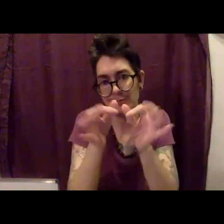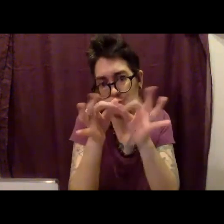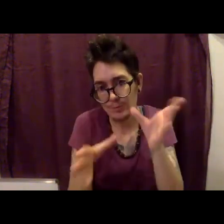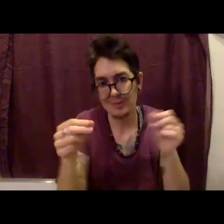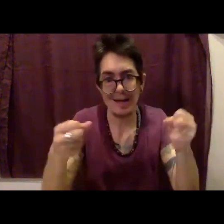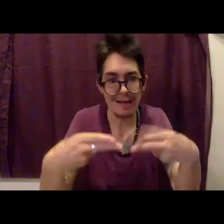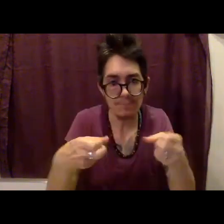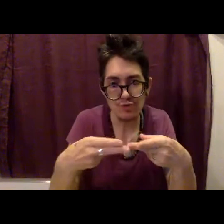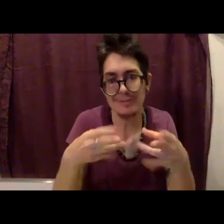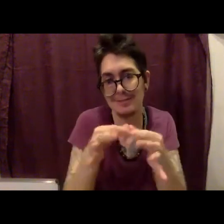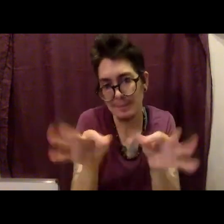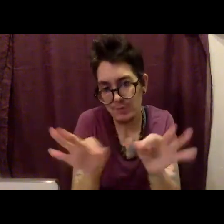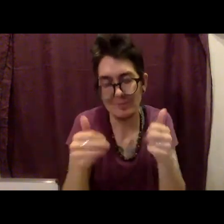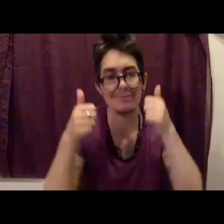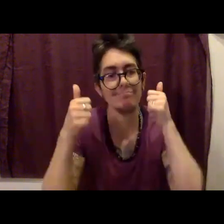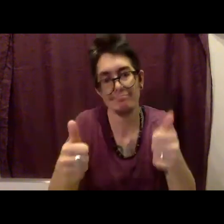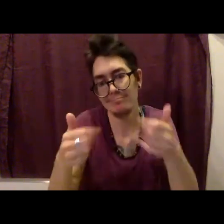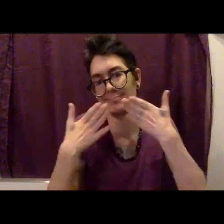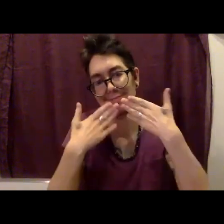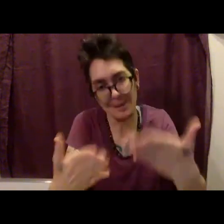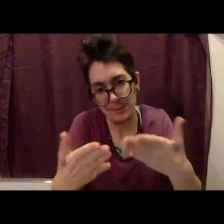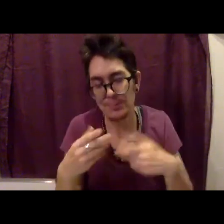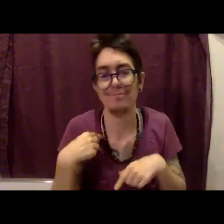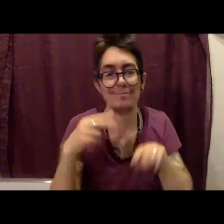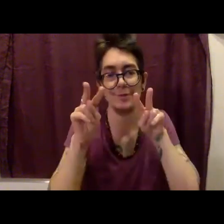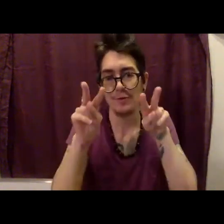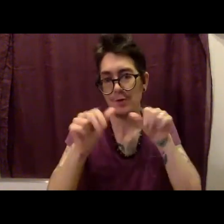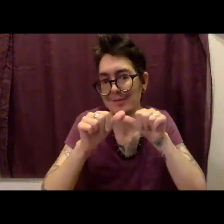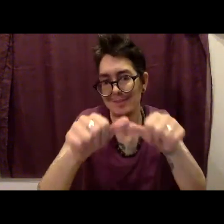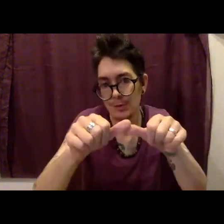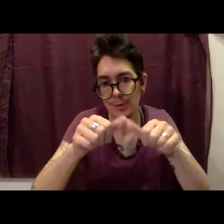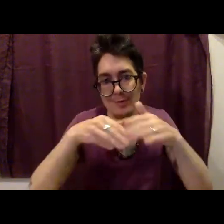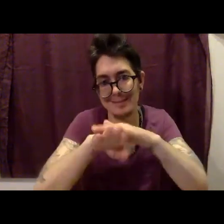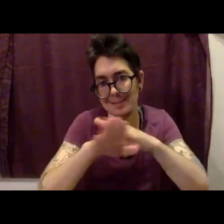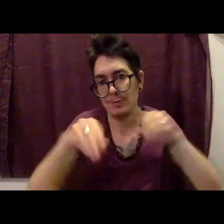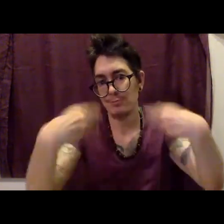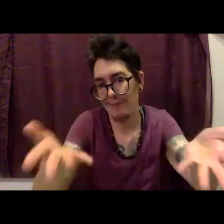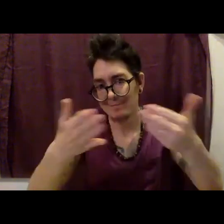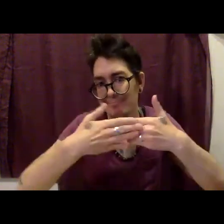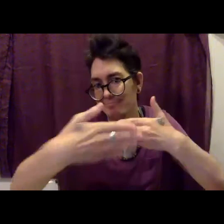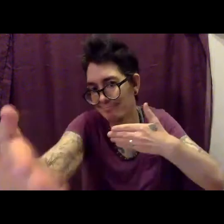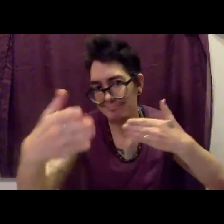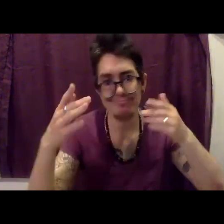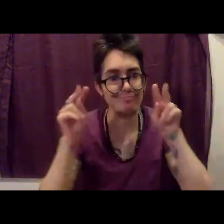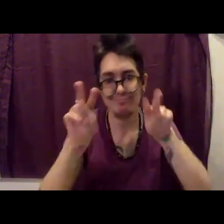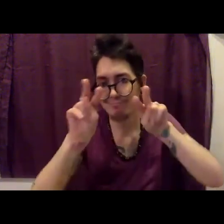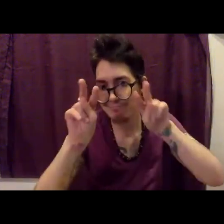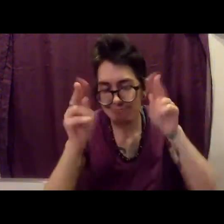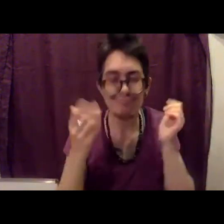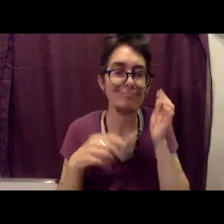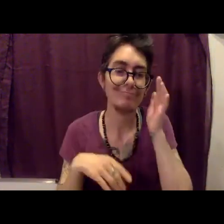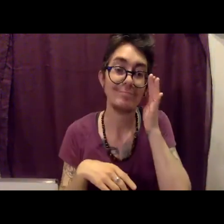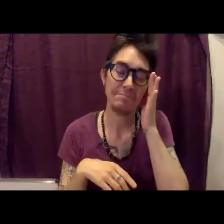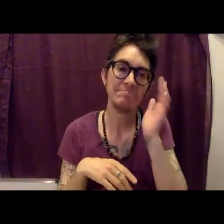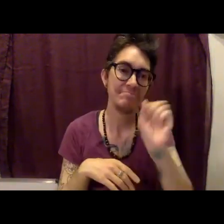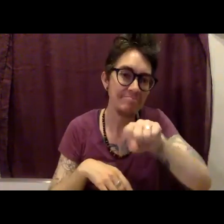it available and making it accessible with interpreters, captions. I'm just so appreciative with that. And so I'm hoping